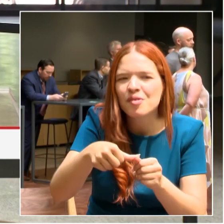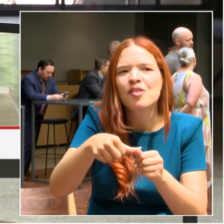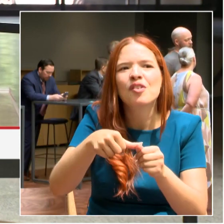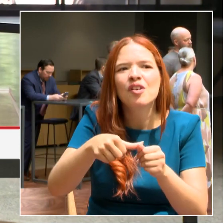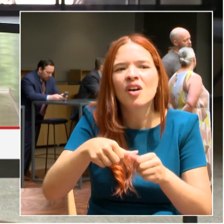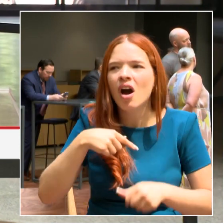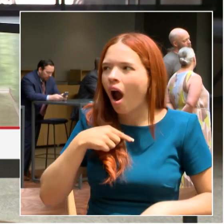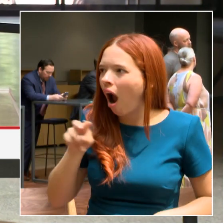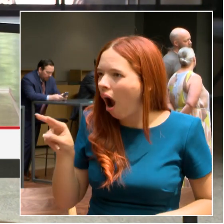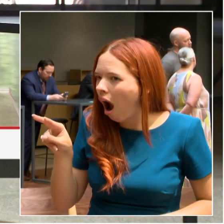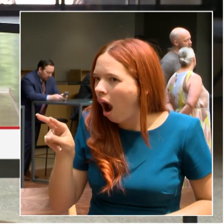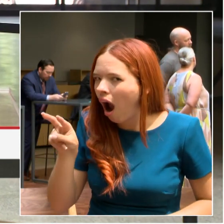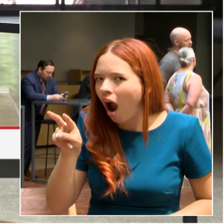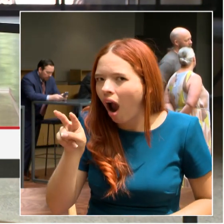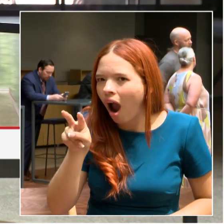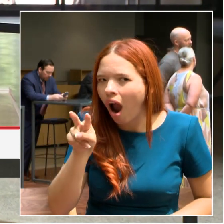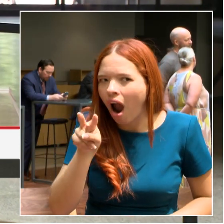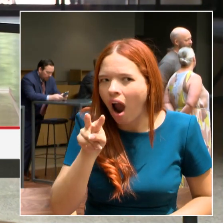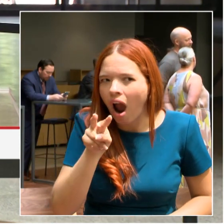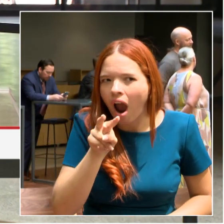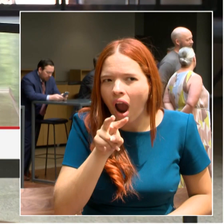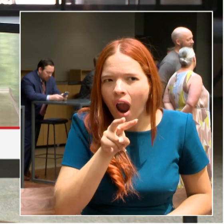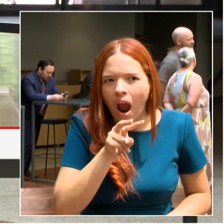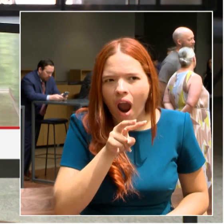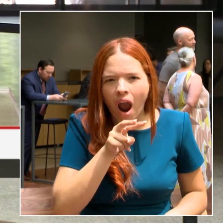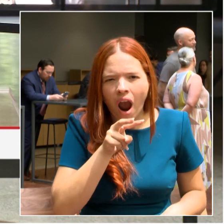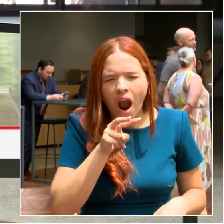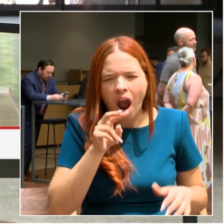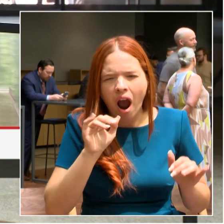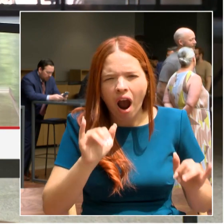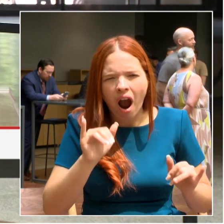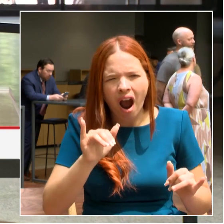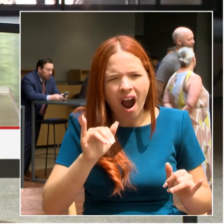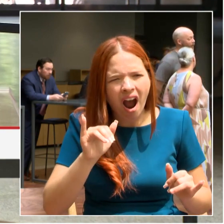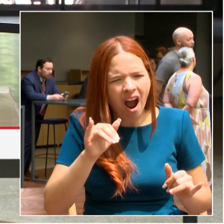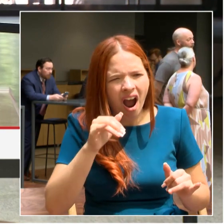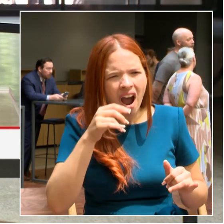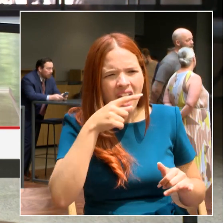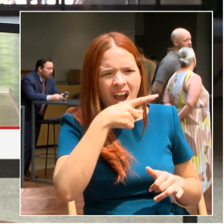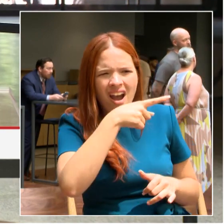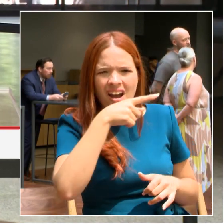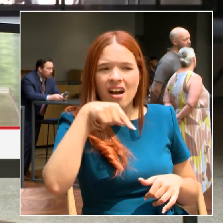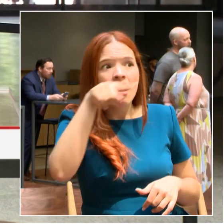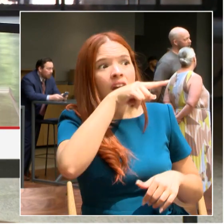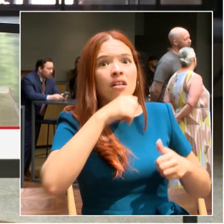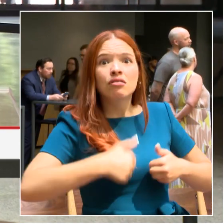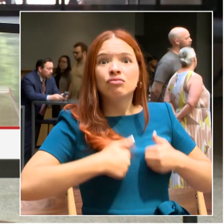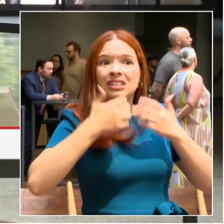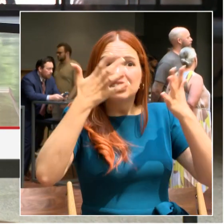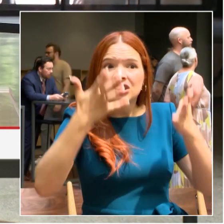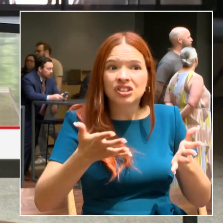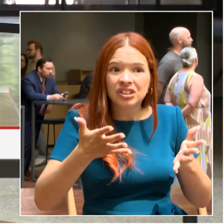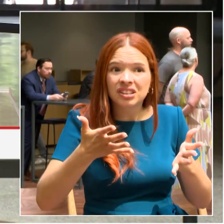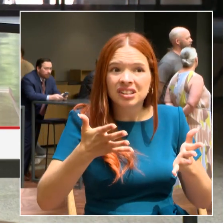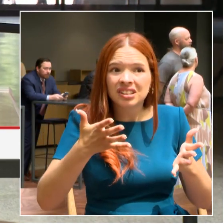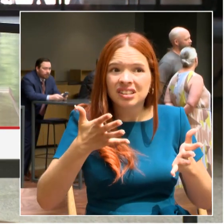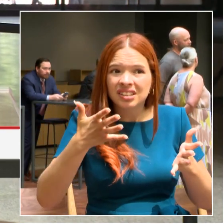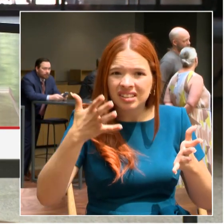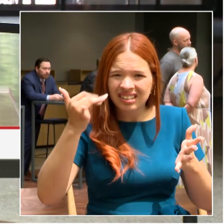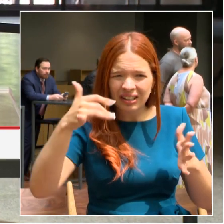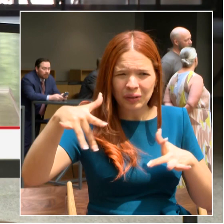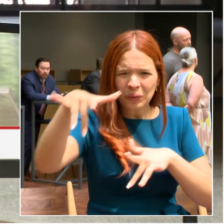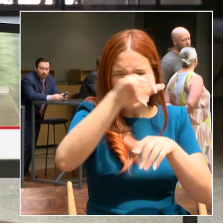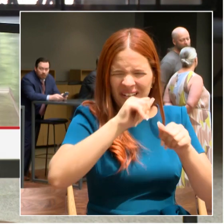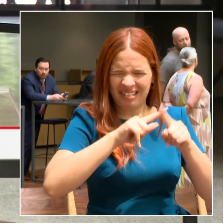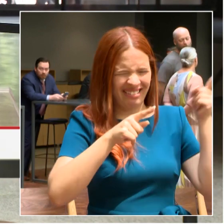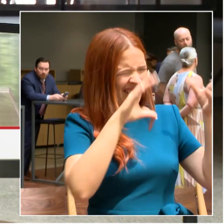the way it was talking about like what was happening. Residents have left the urban core. You know, I've got a friend here from Post